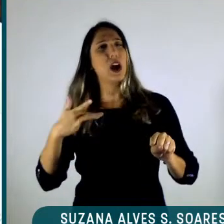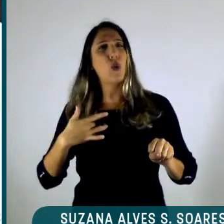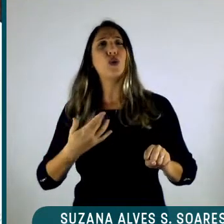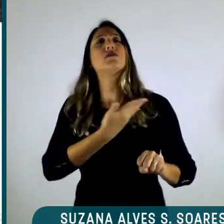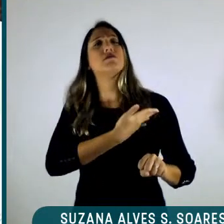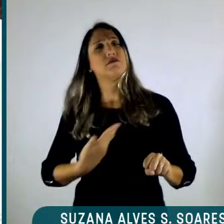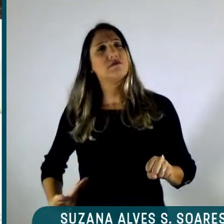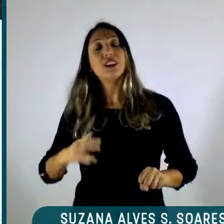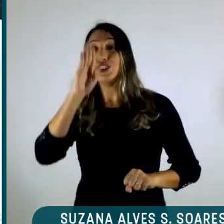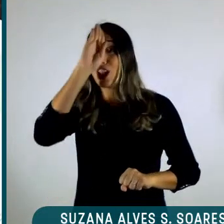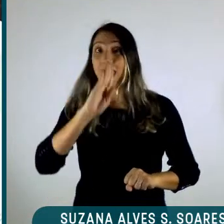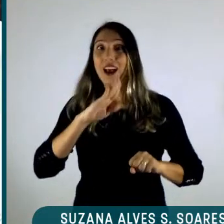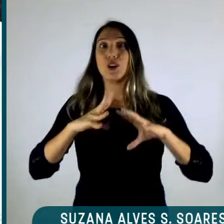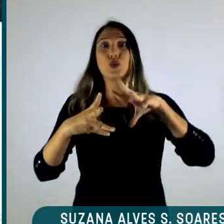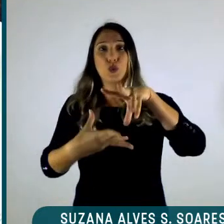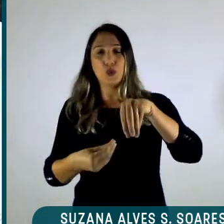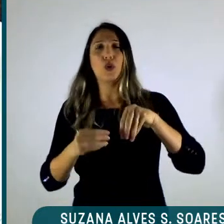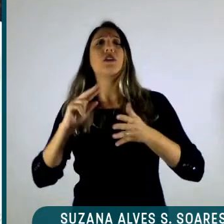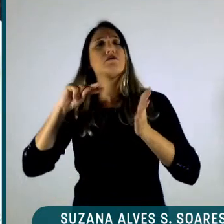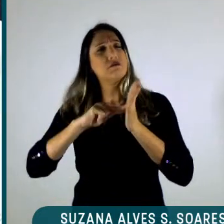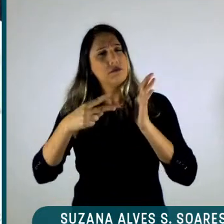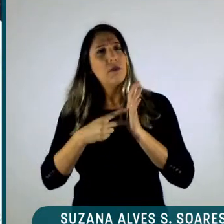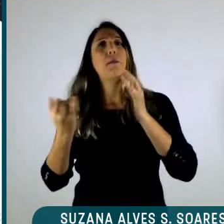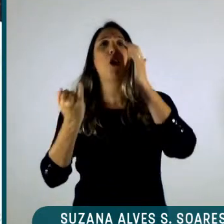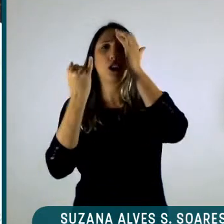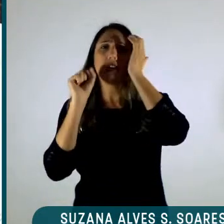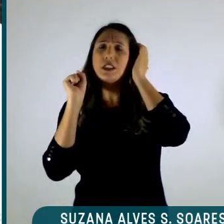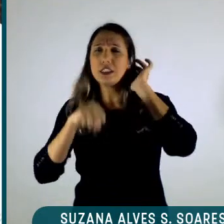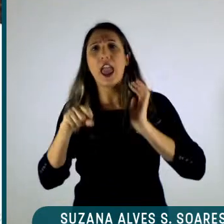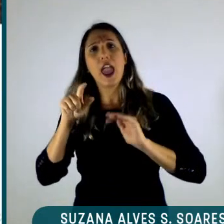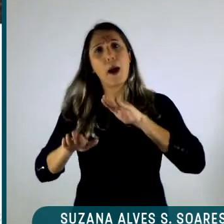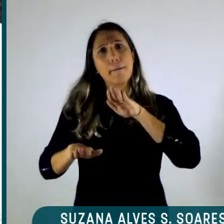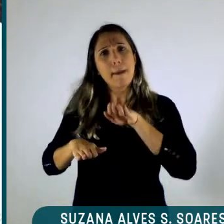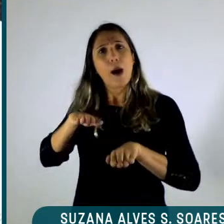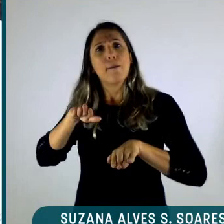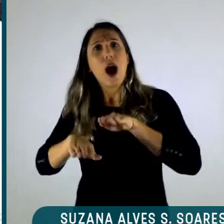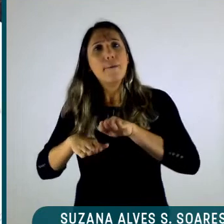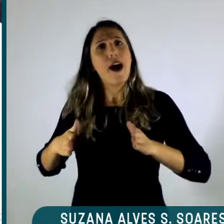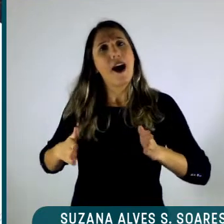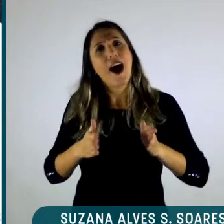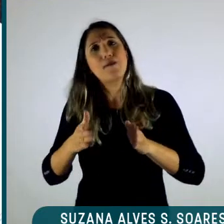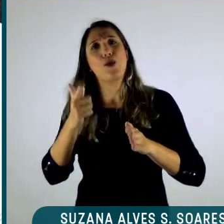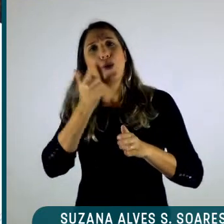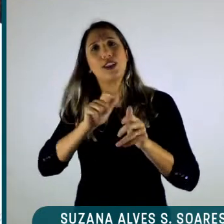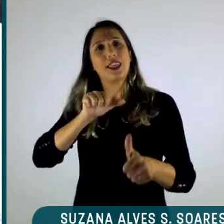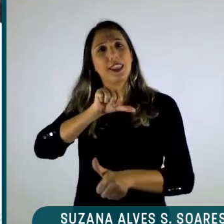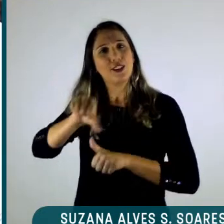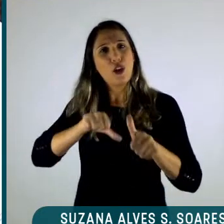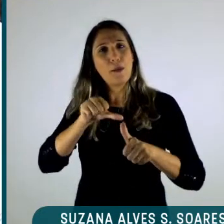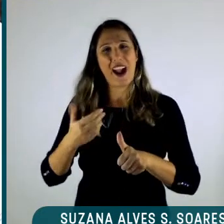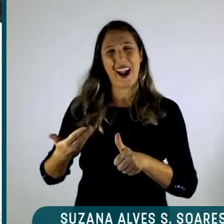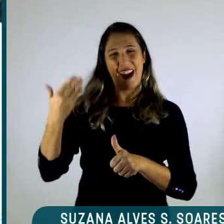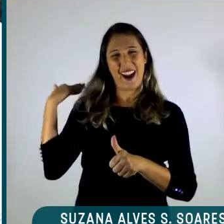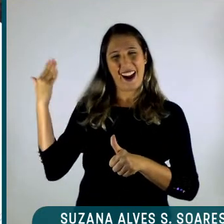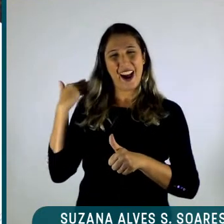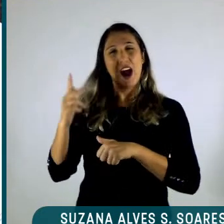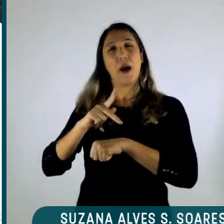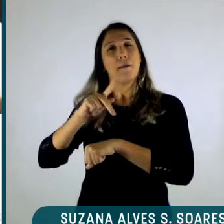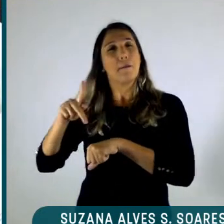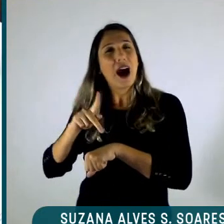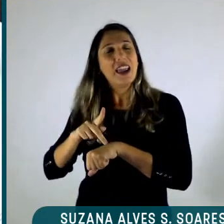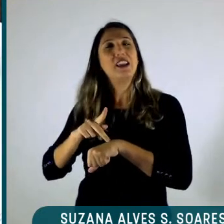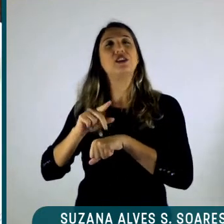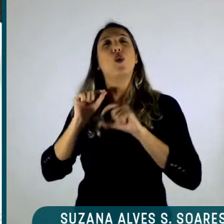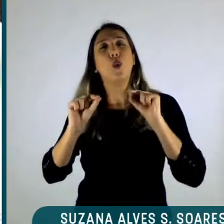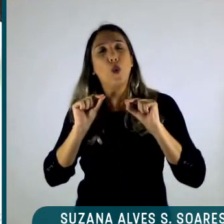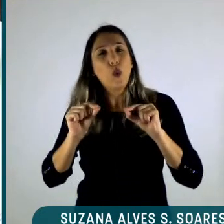huge landmark in terms of civilization because it's national, it's free for all. It's a great step for